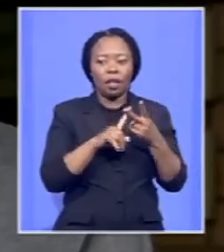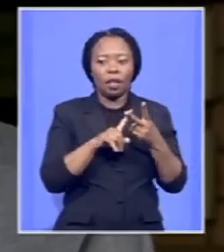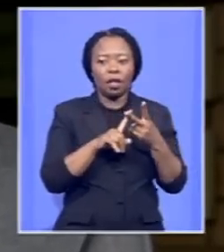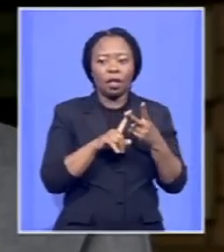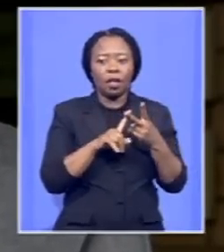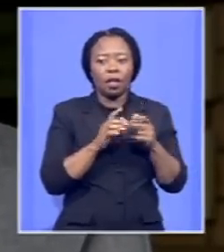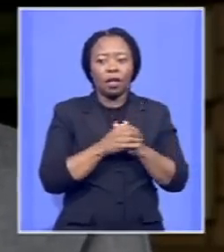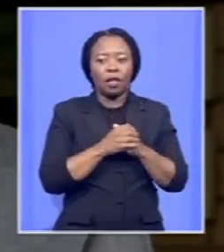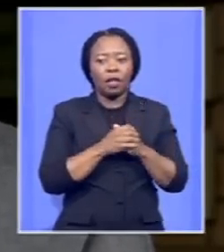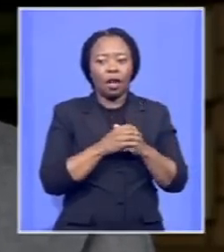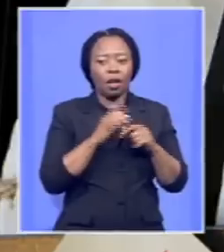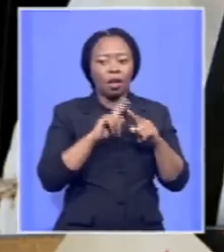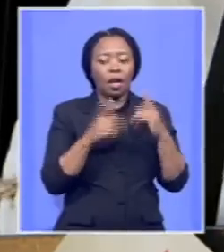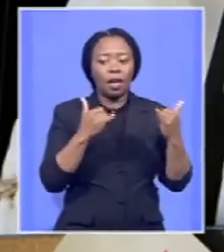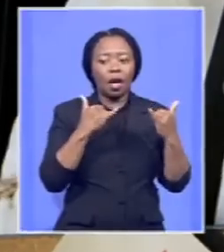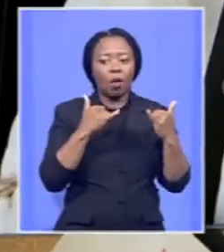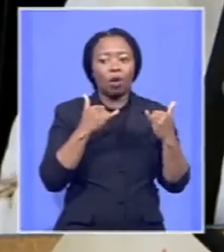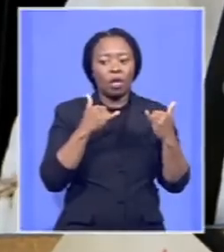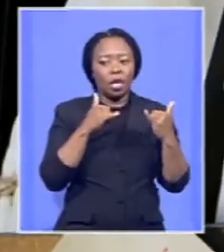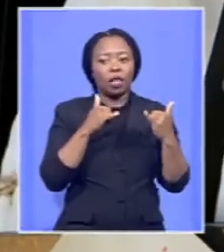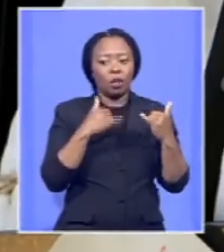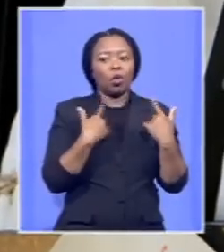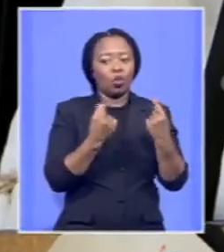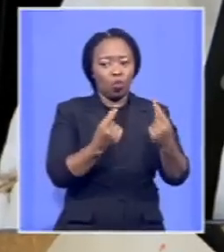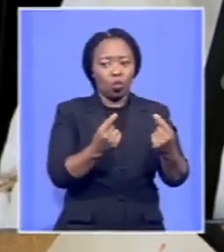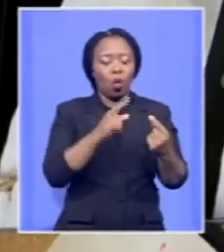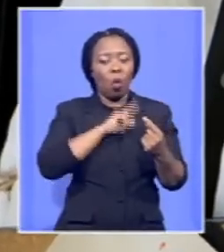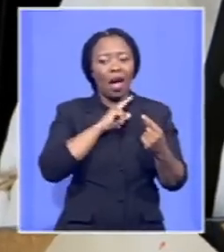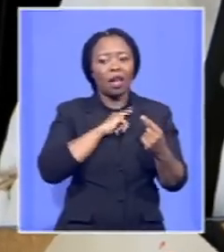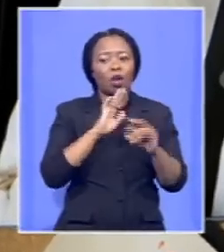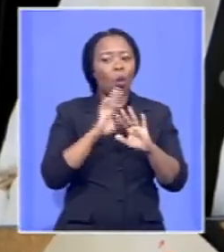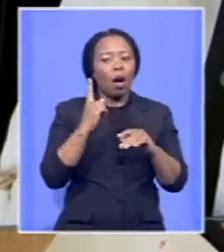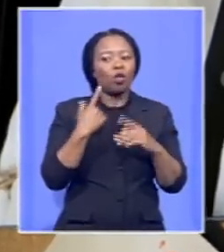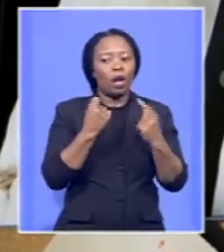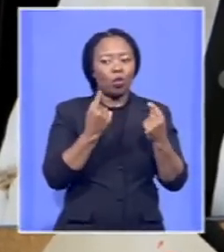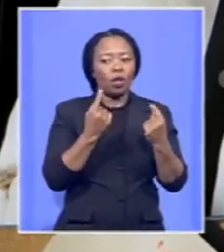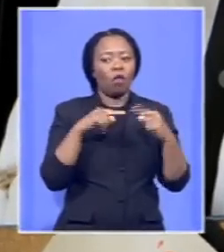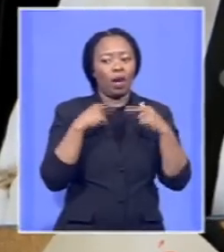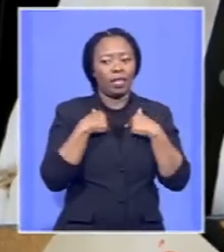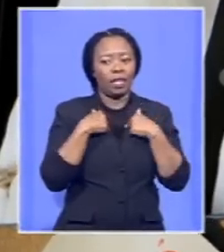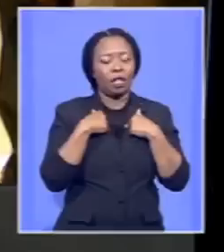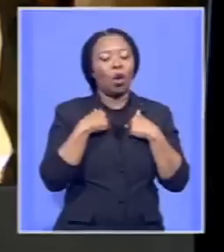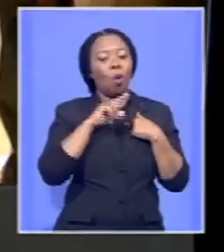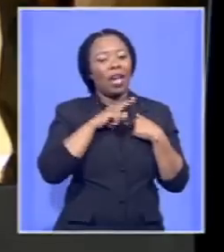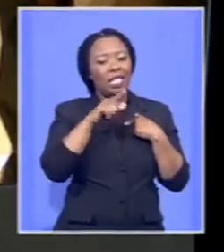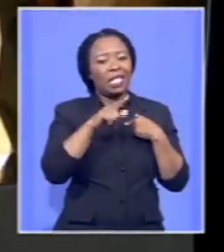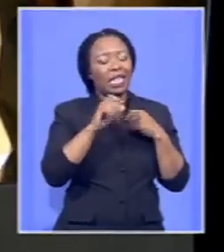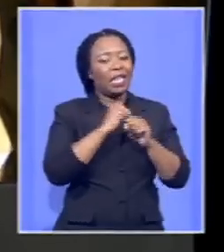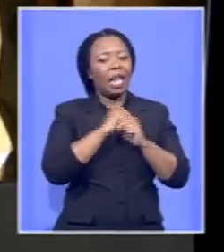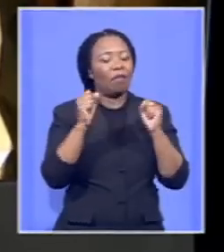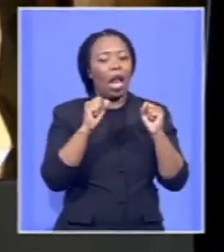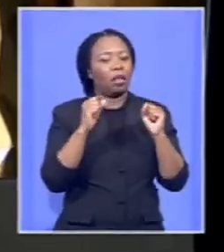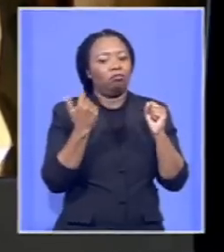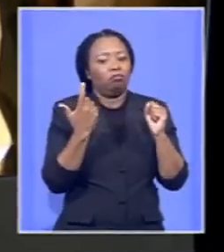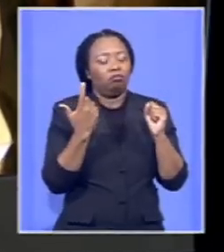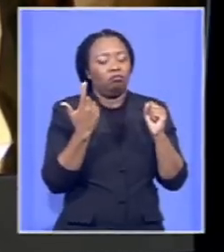actually have to roll up our sleeves and do it, because no one is going to do it for us. When I say there's not going to be a Clint Eastwood with a pale